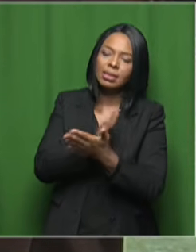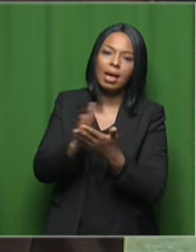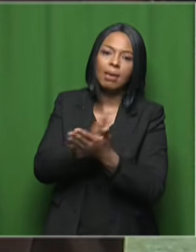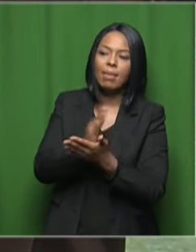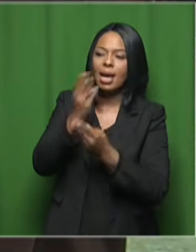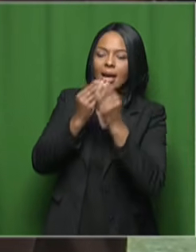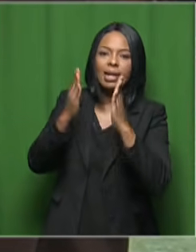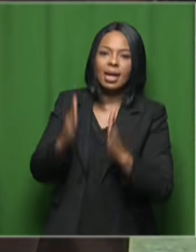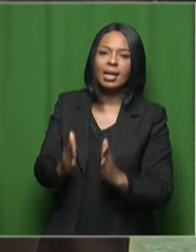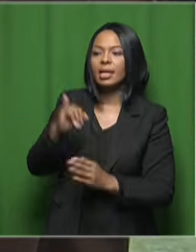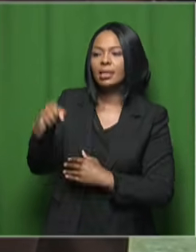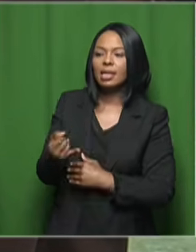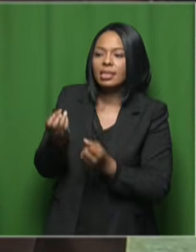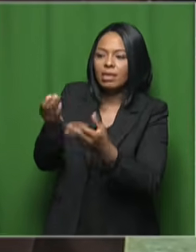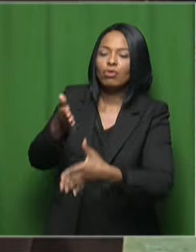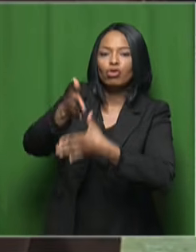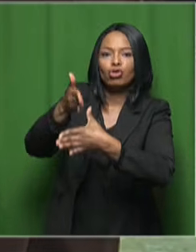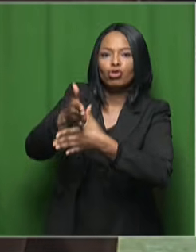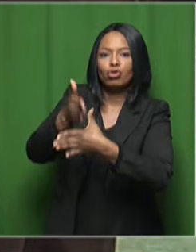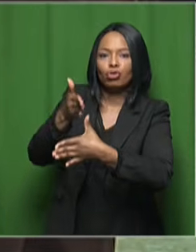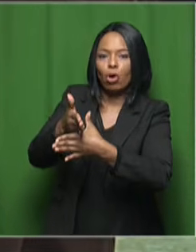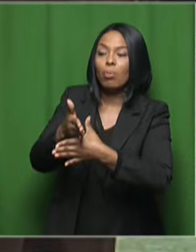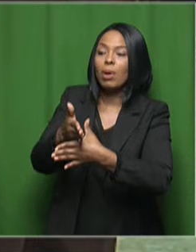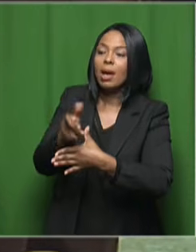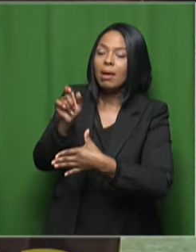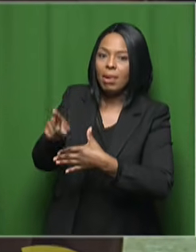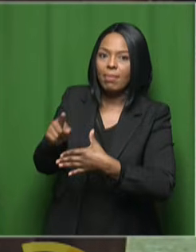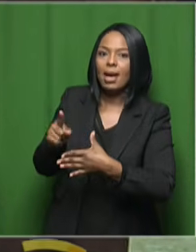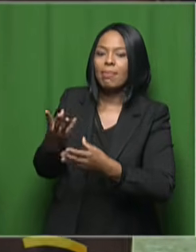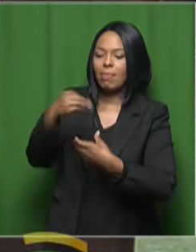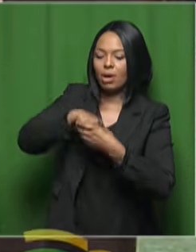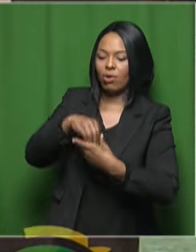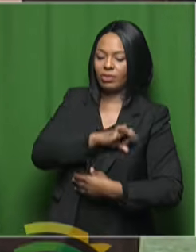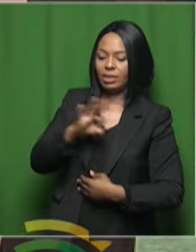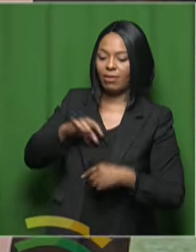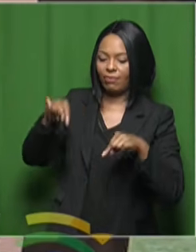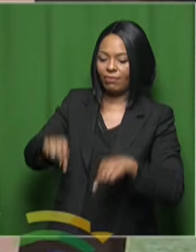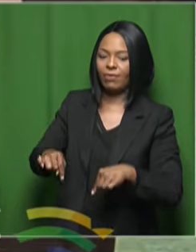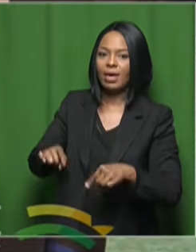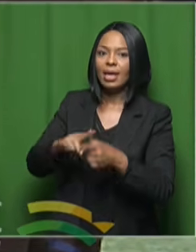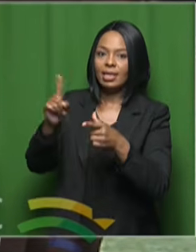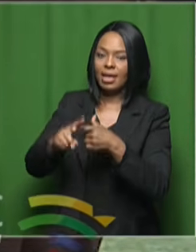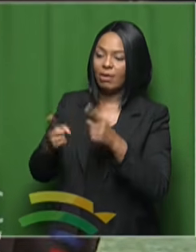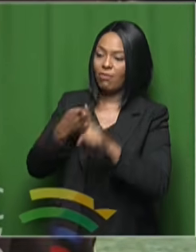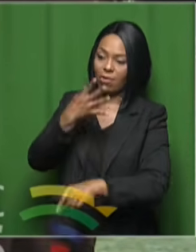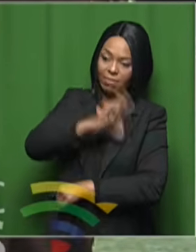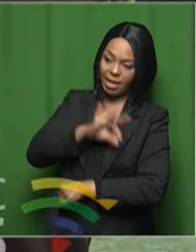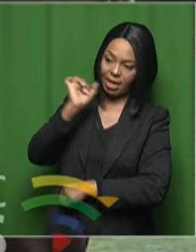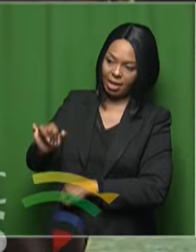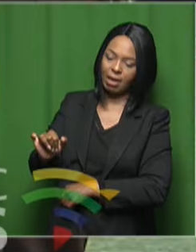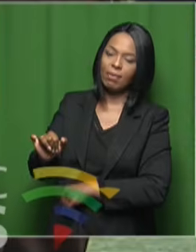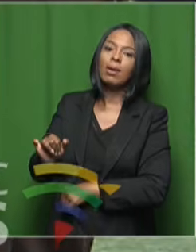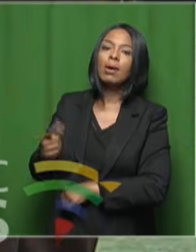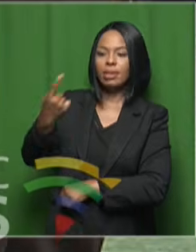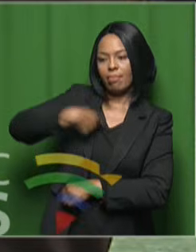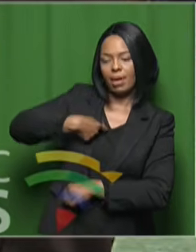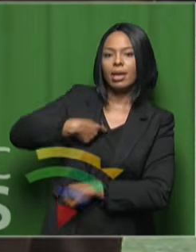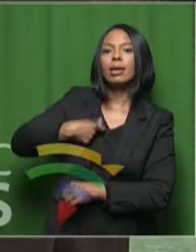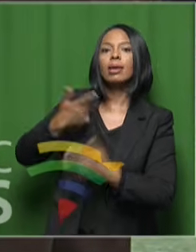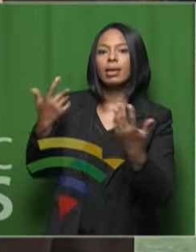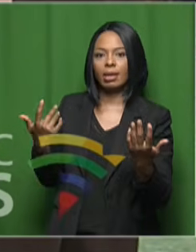students that we give them employment. They are part of the staff complement, and through that they are able to get some incentives for staying with